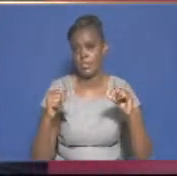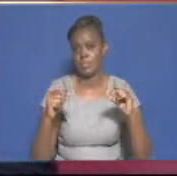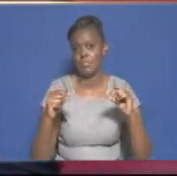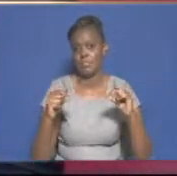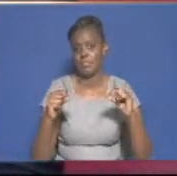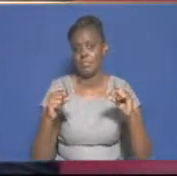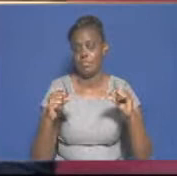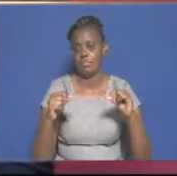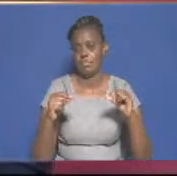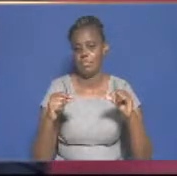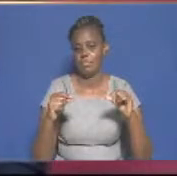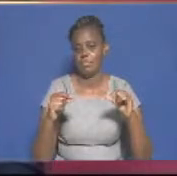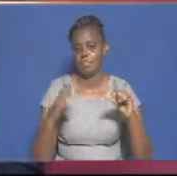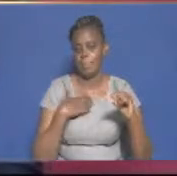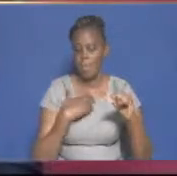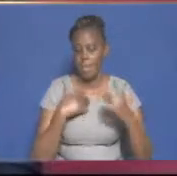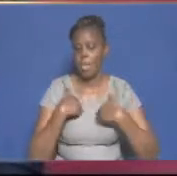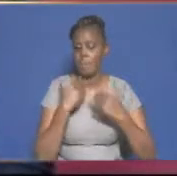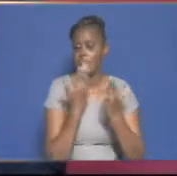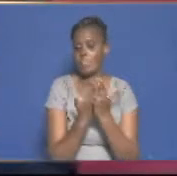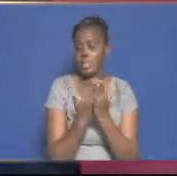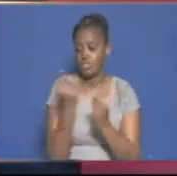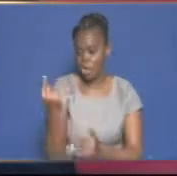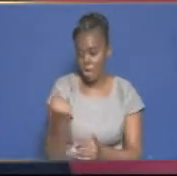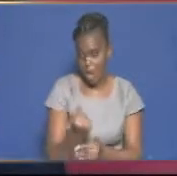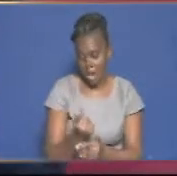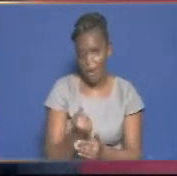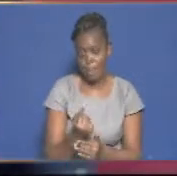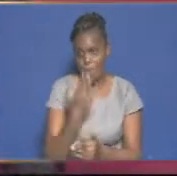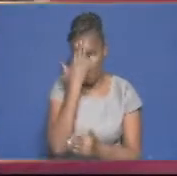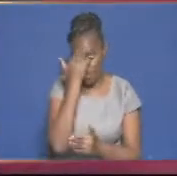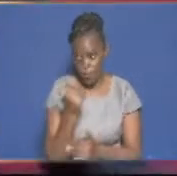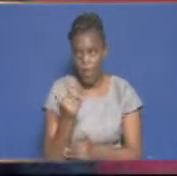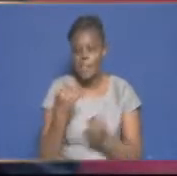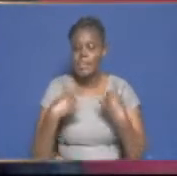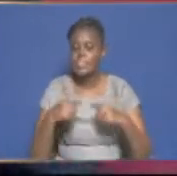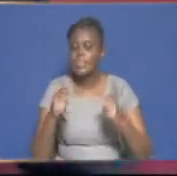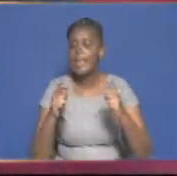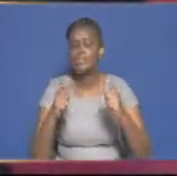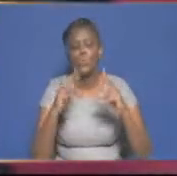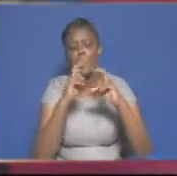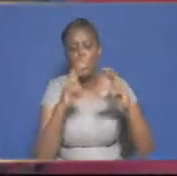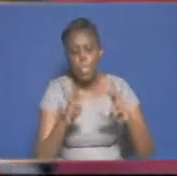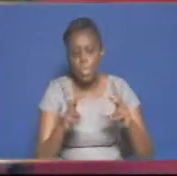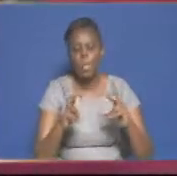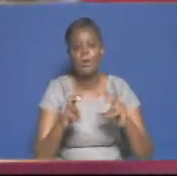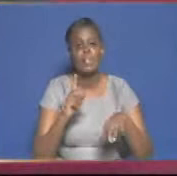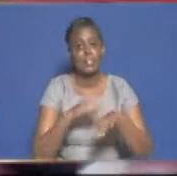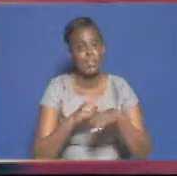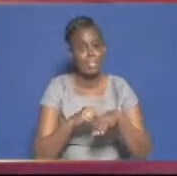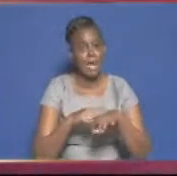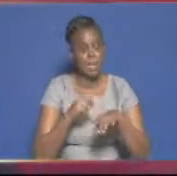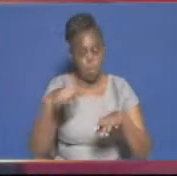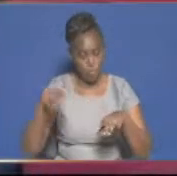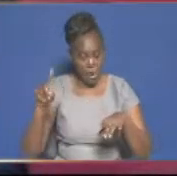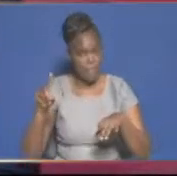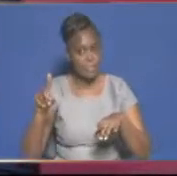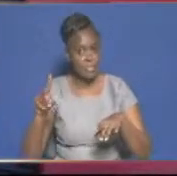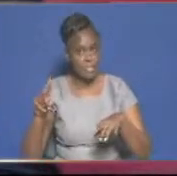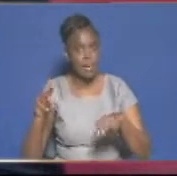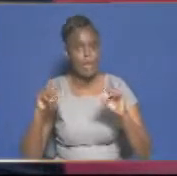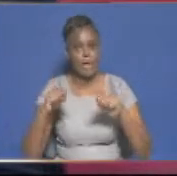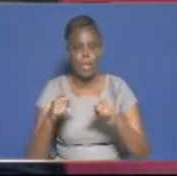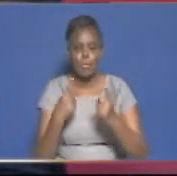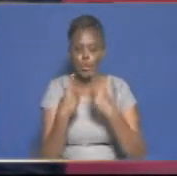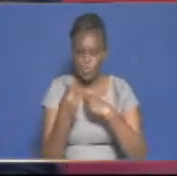Mr. Speaker. And I'm happy the petition has come, because this matter they'll try to expedite so that when time comes on this floor of the House, we'll be